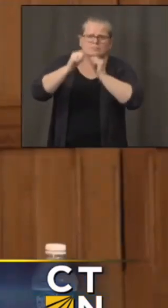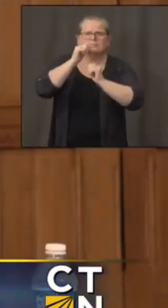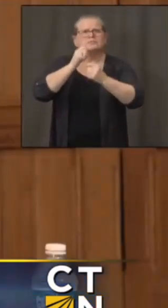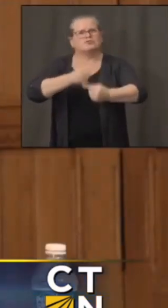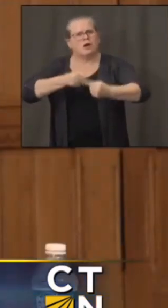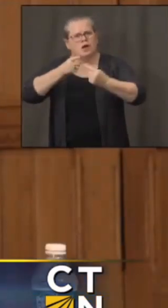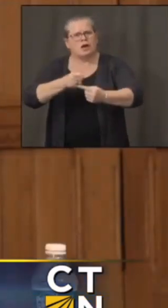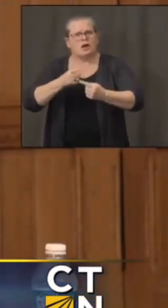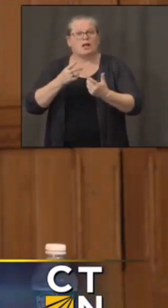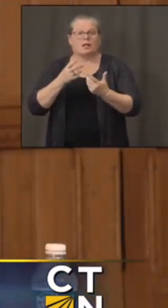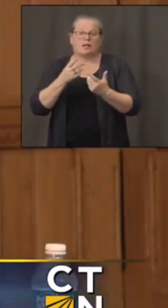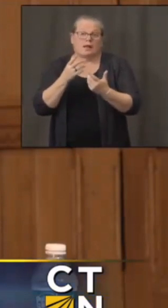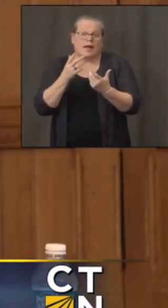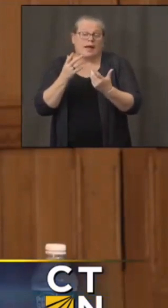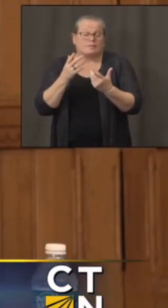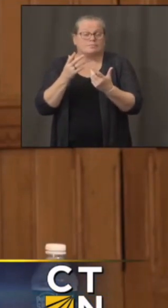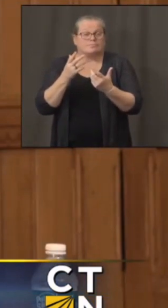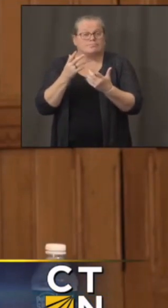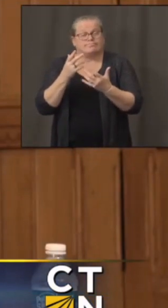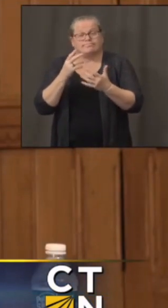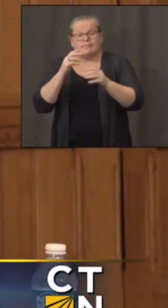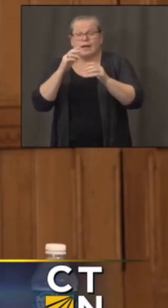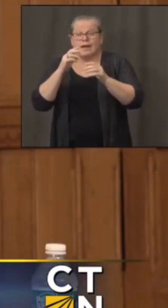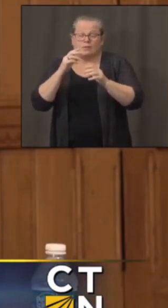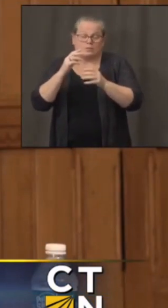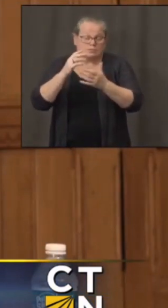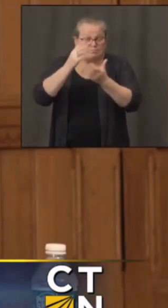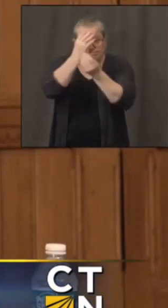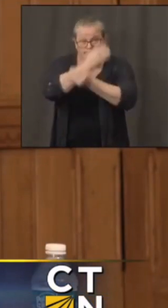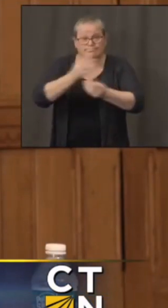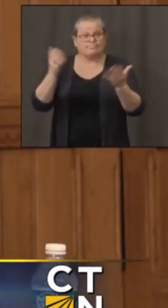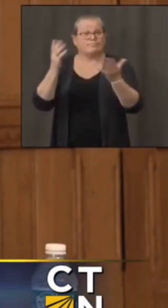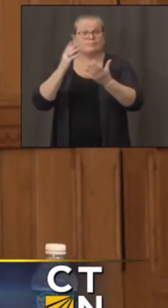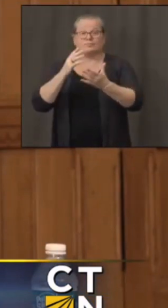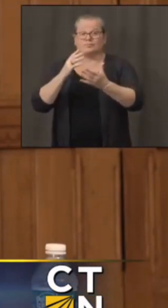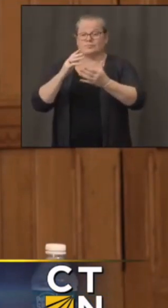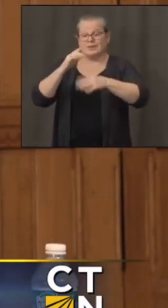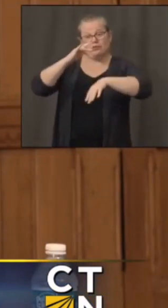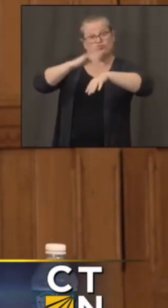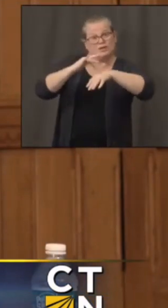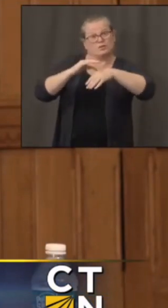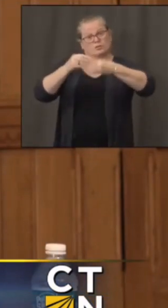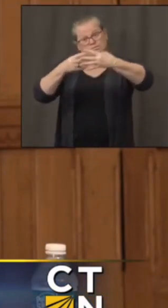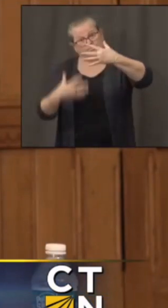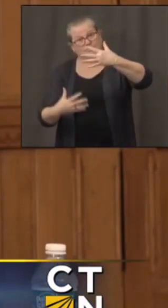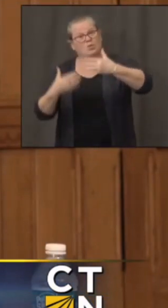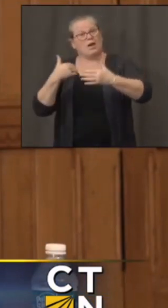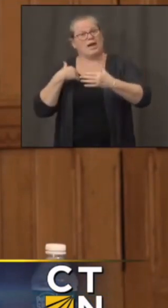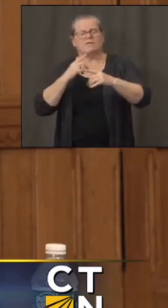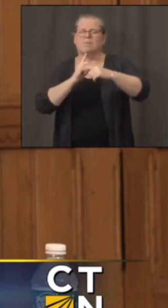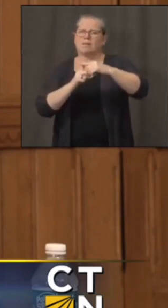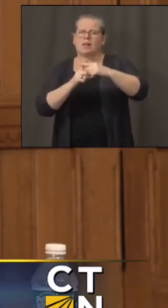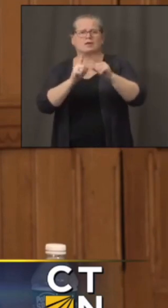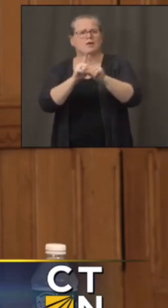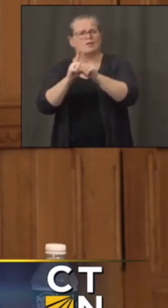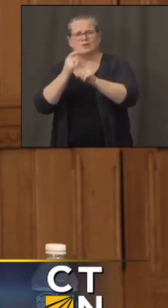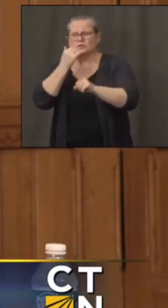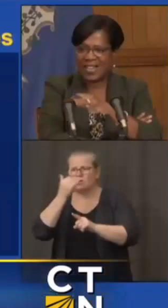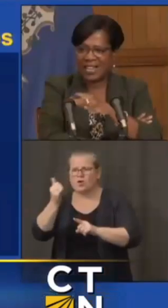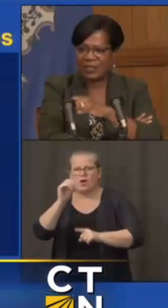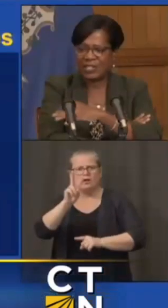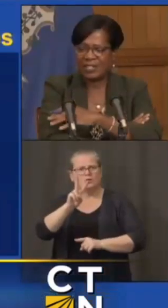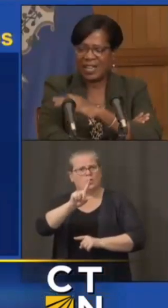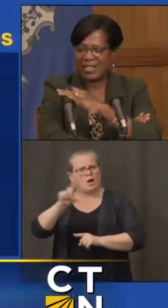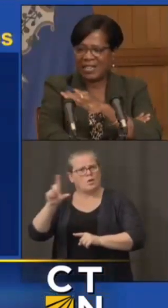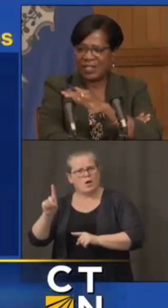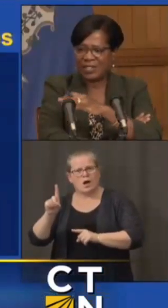make a difference, in addition to these resources here, and again, 211 is a great resource for connecting